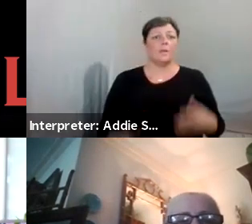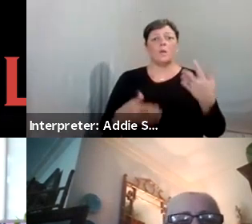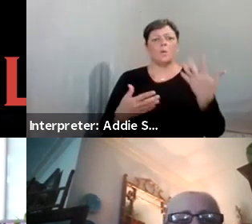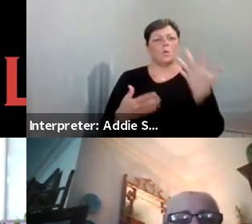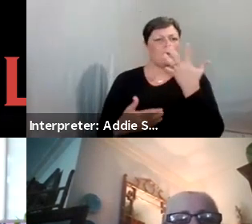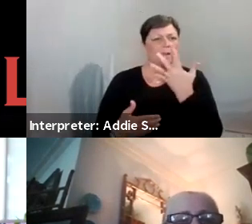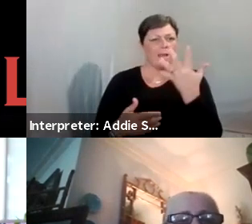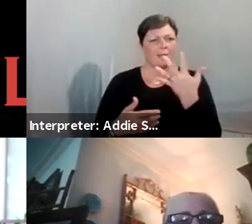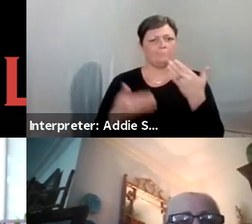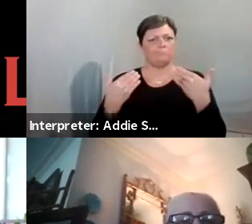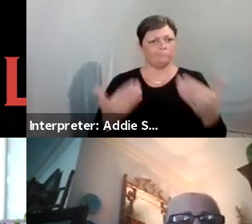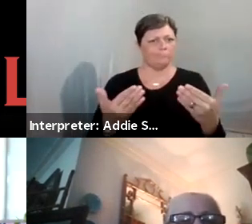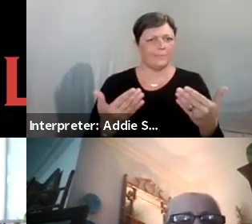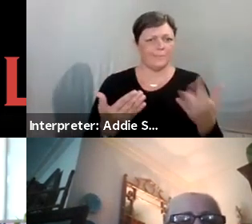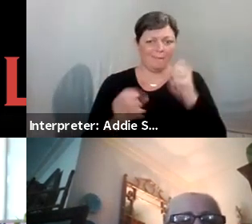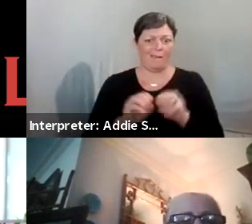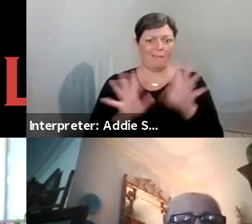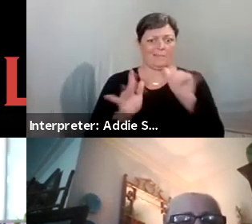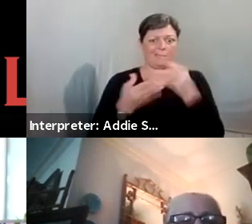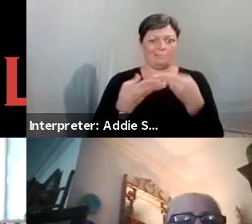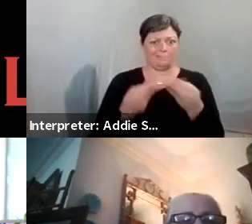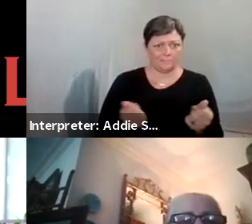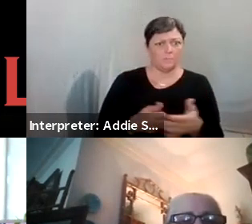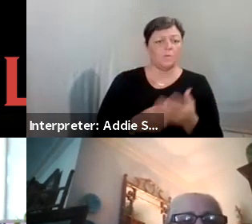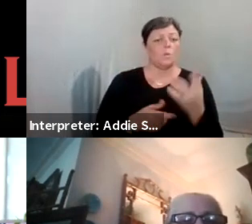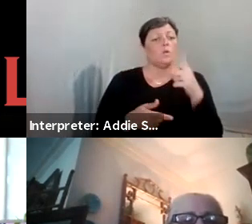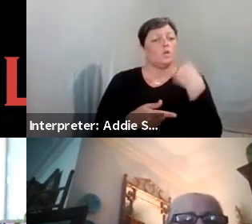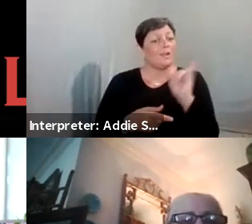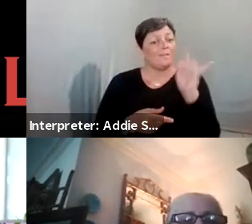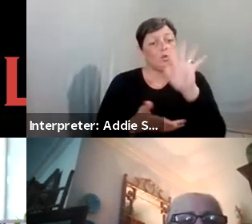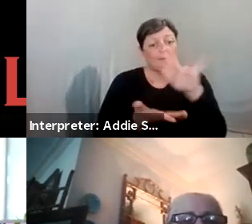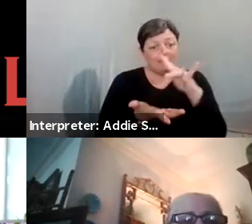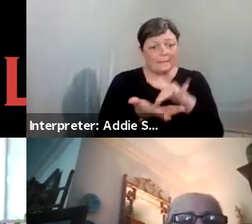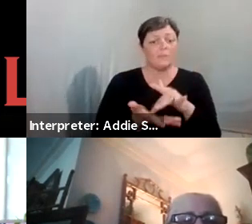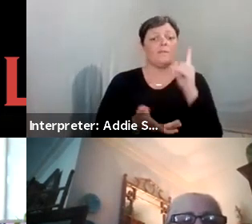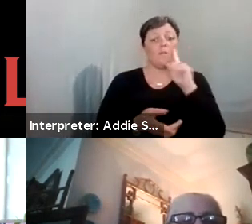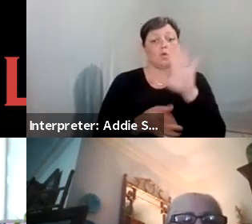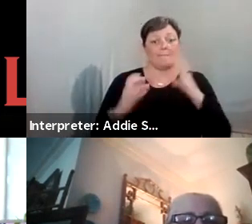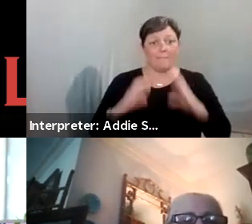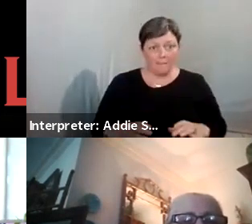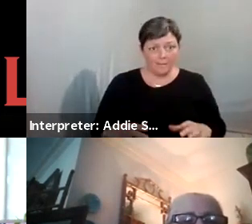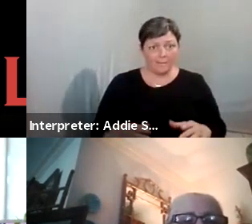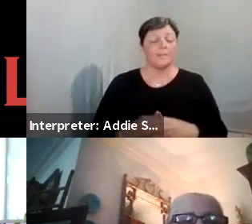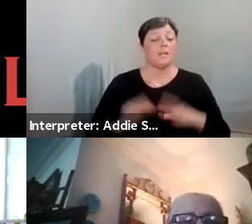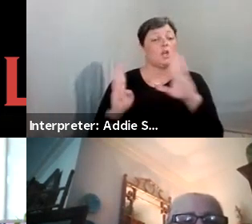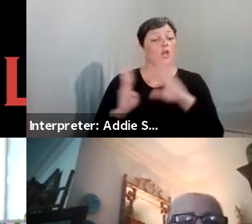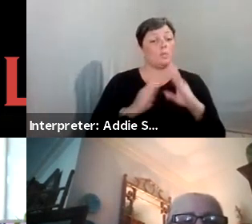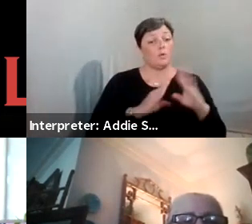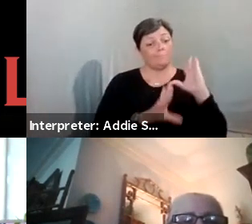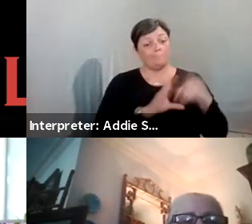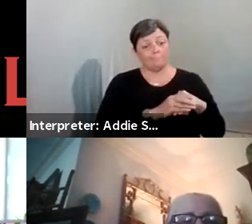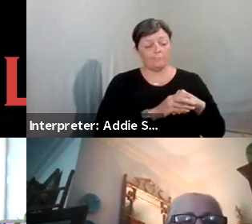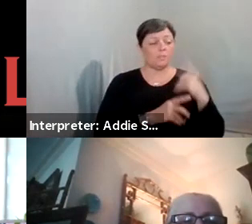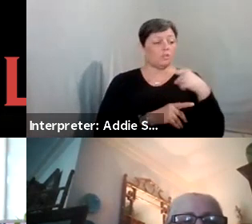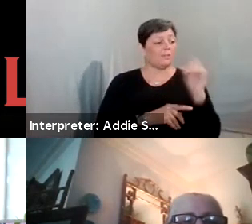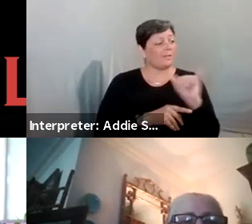right now. So what does that look like for your center? What does this look like for your consumers? Community engagement used to look